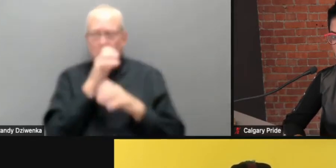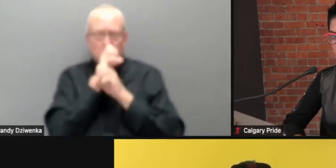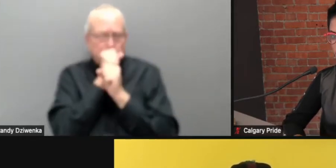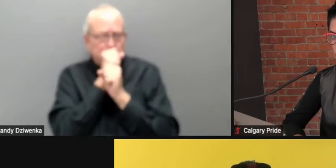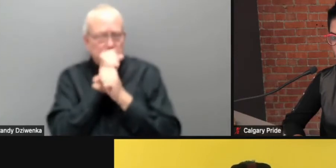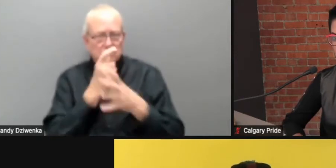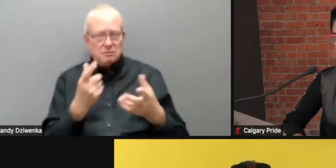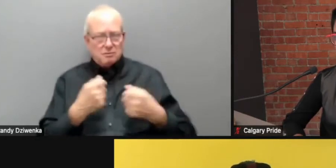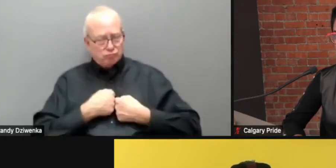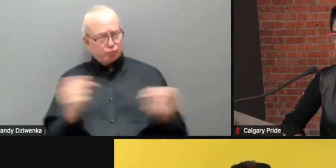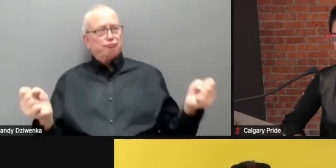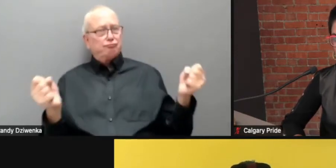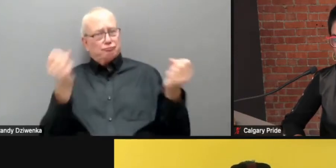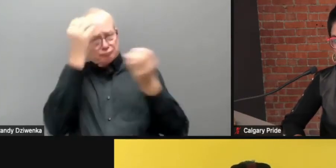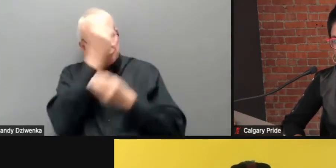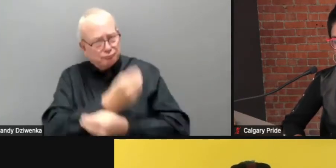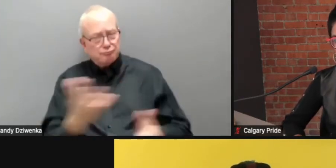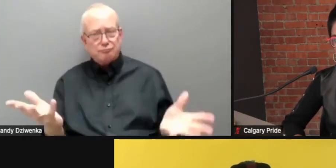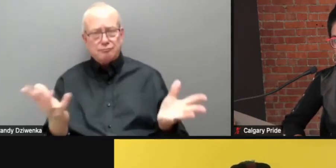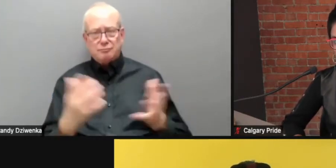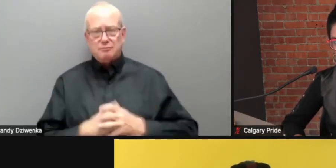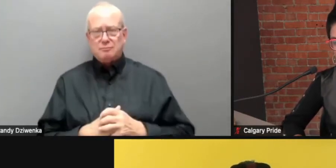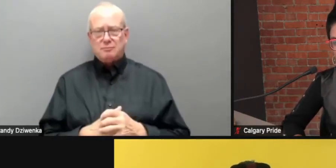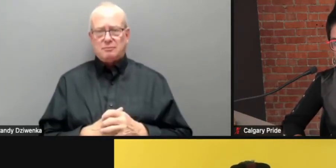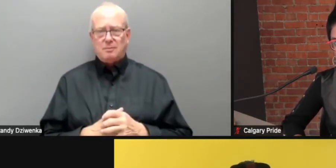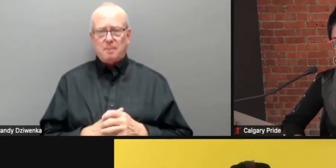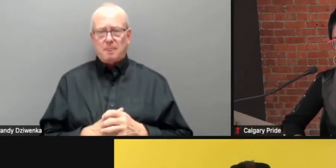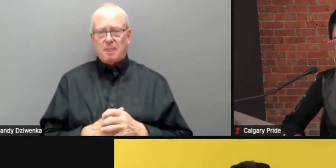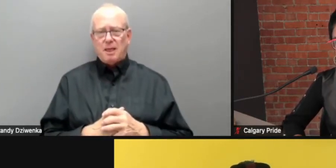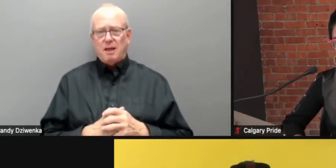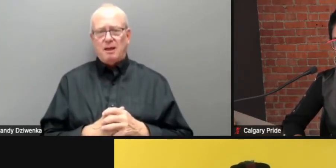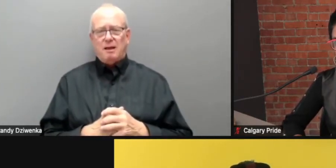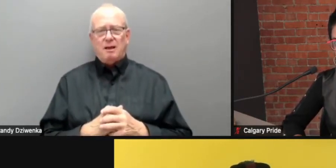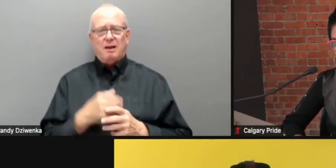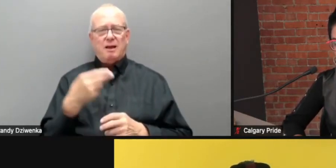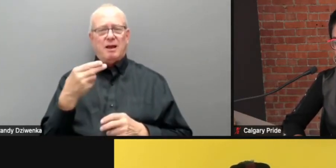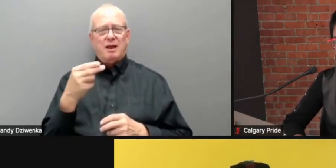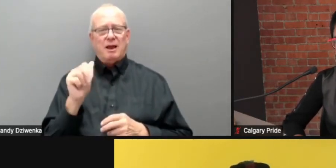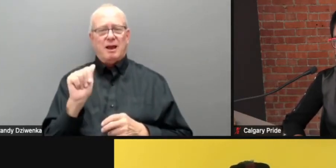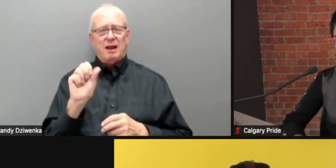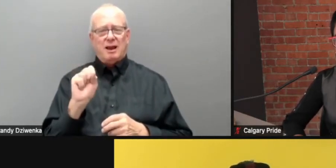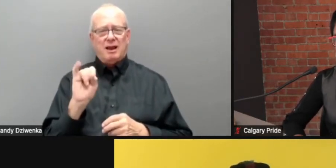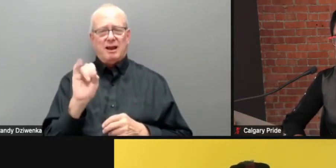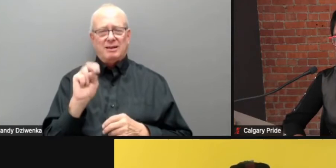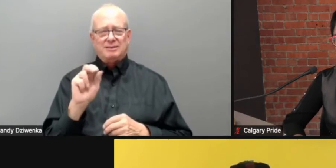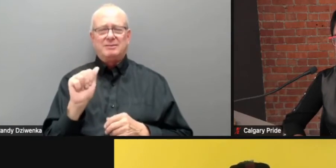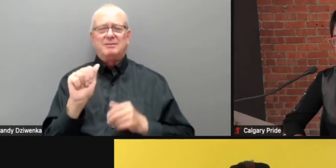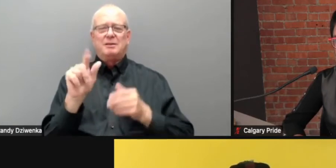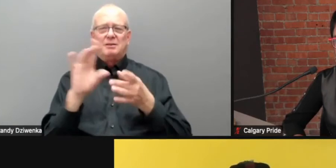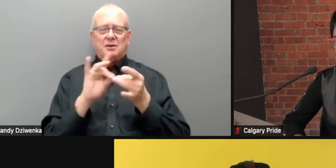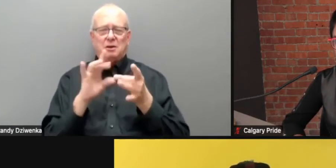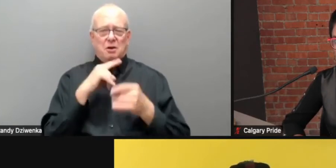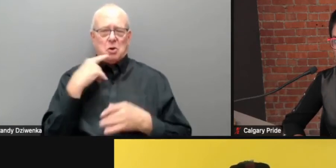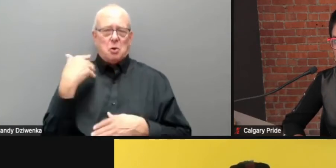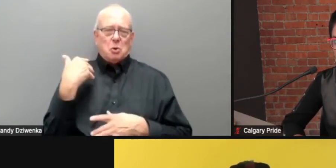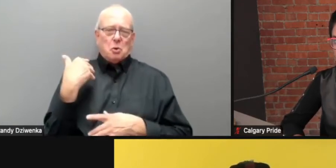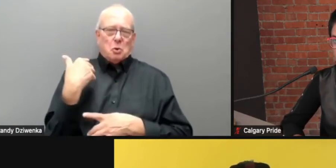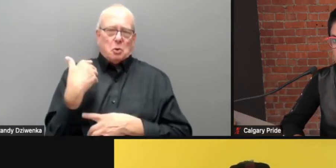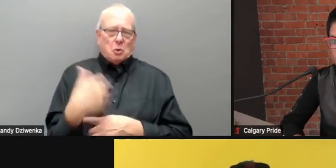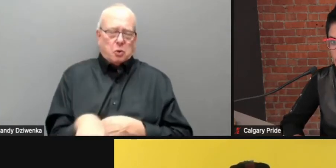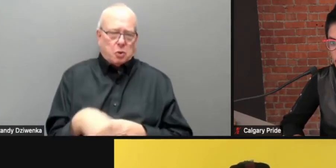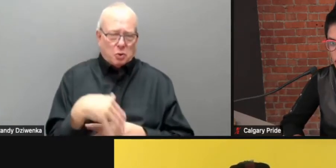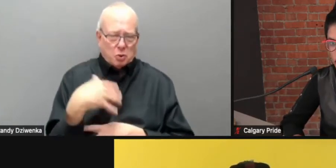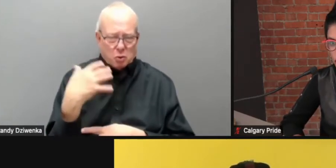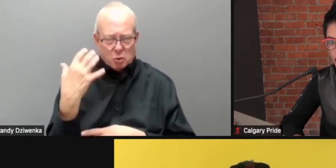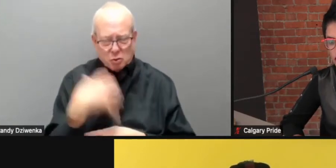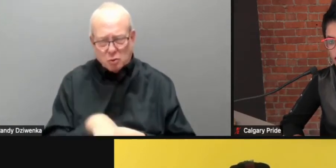That's quite the story, and there's so much to unpack in what you have just said. And it sounds from what you've shared